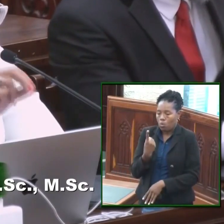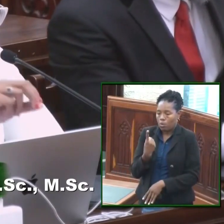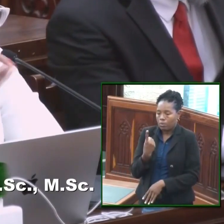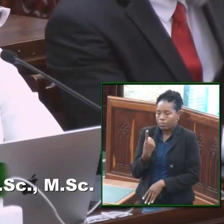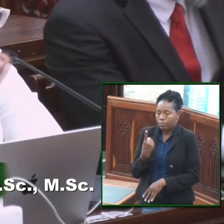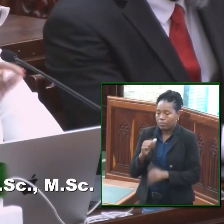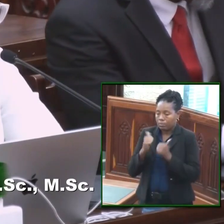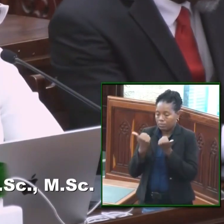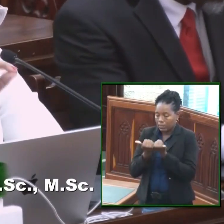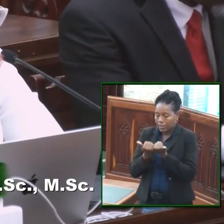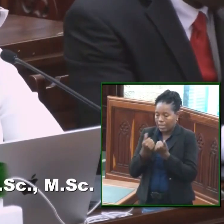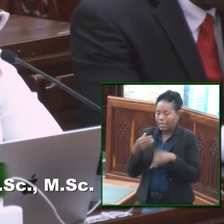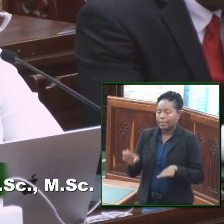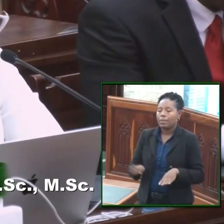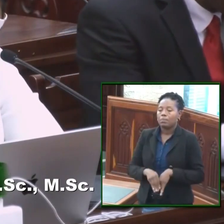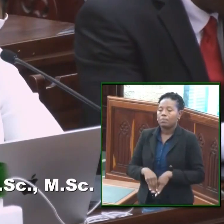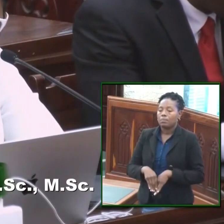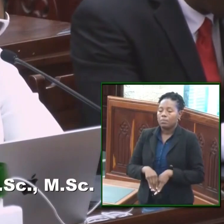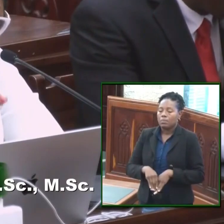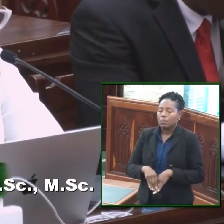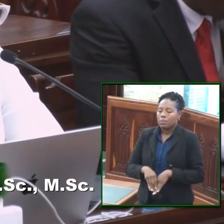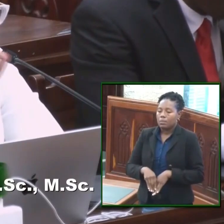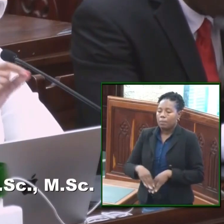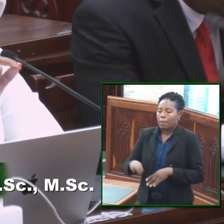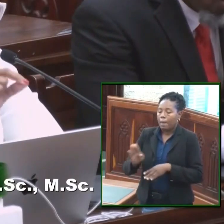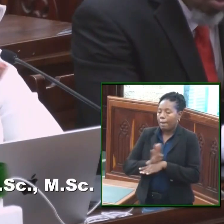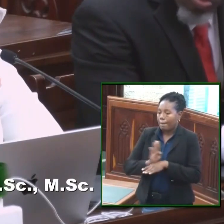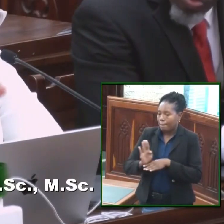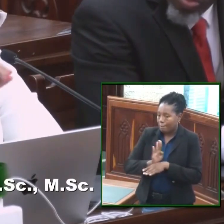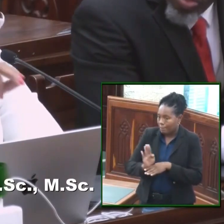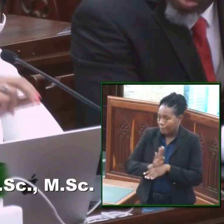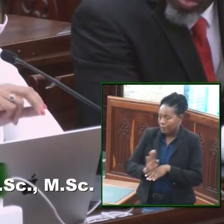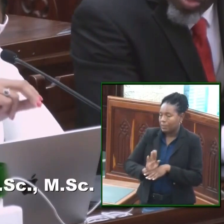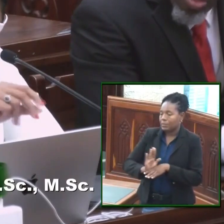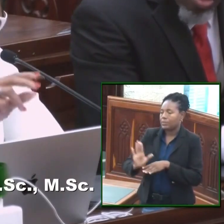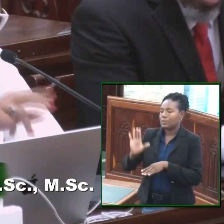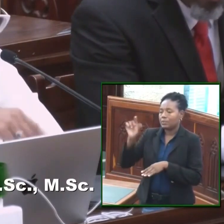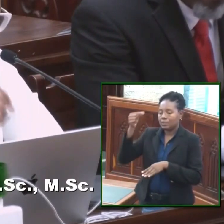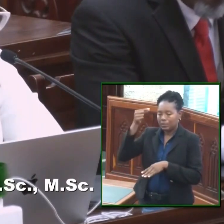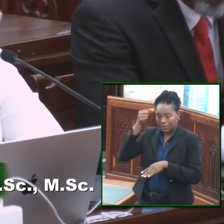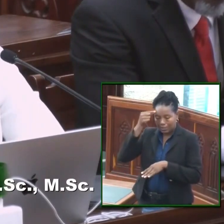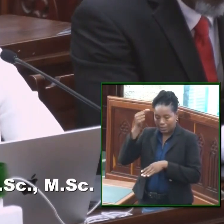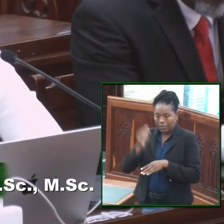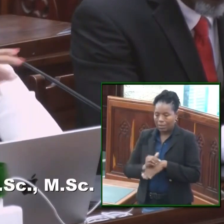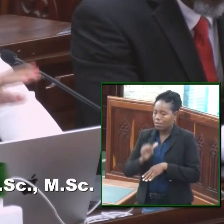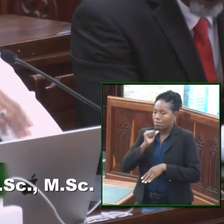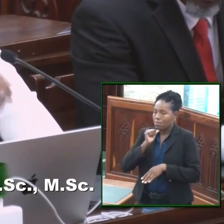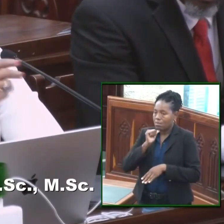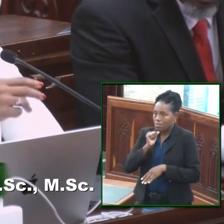entity will be a commercial state-owned enterprise not on the government's books, and therefore